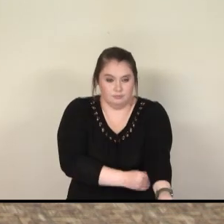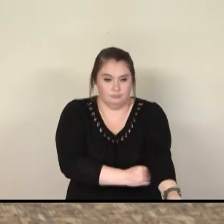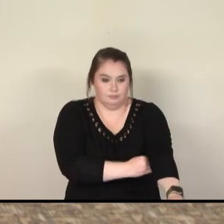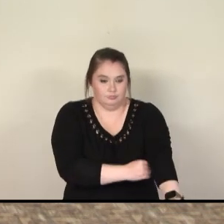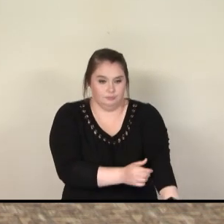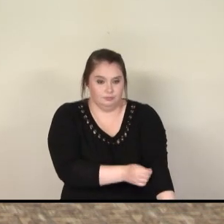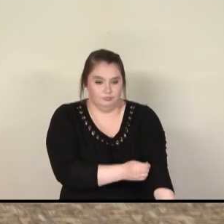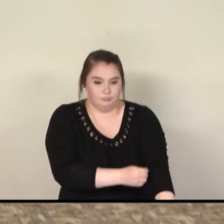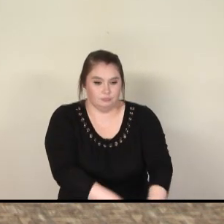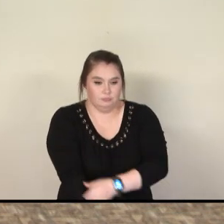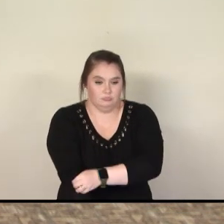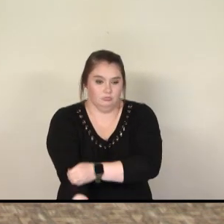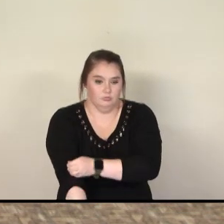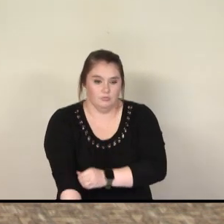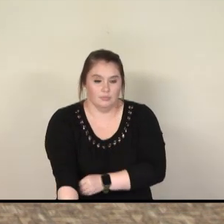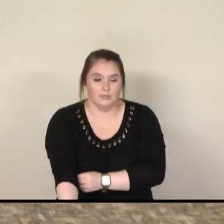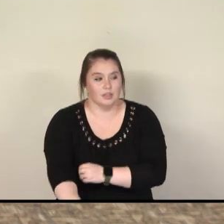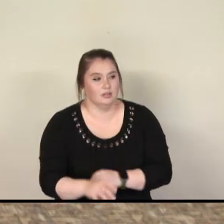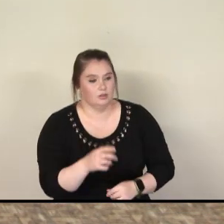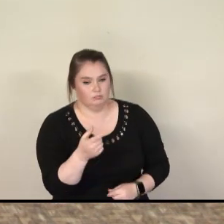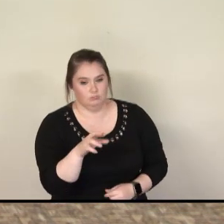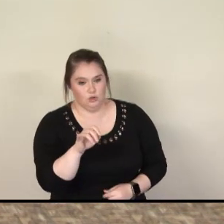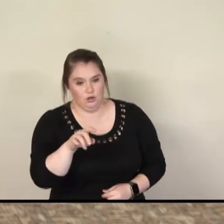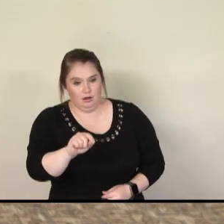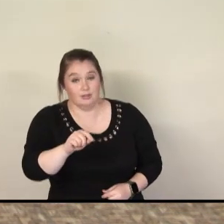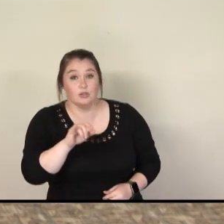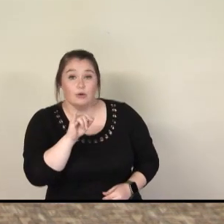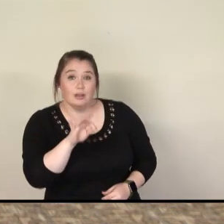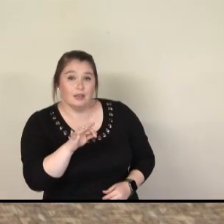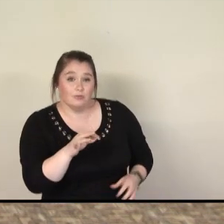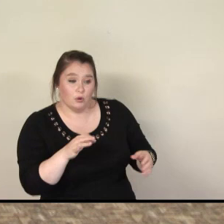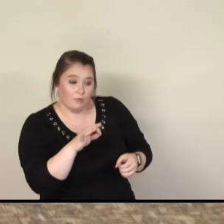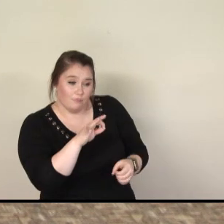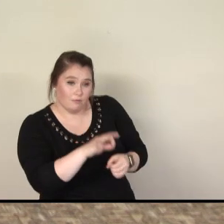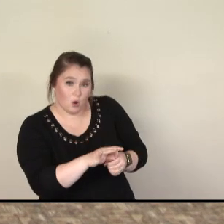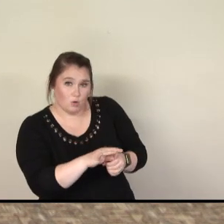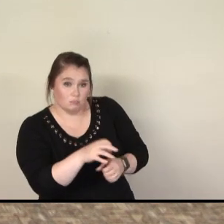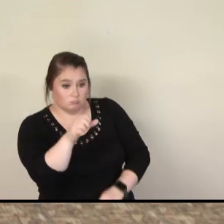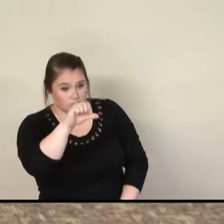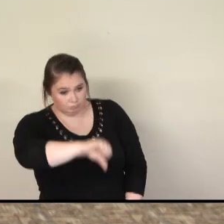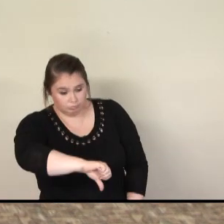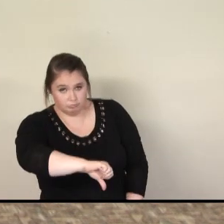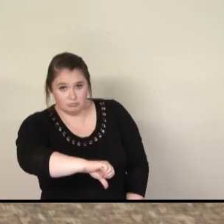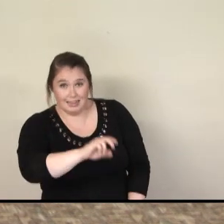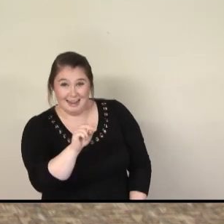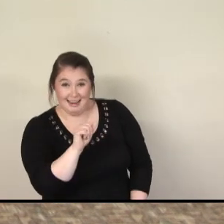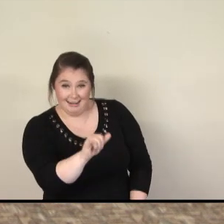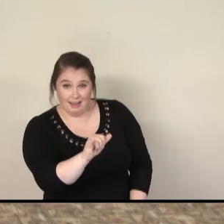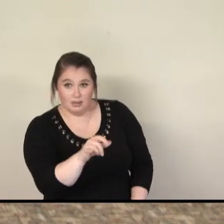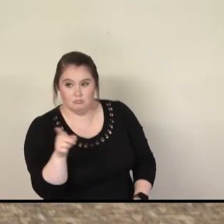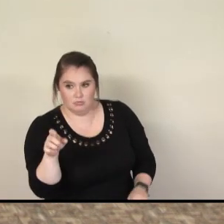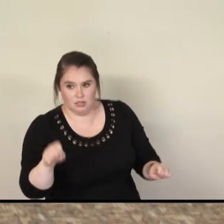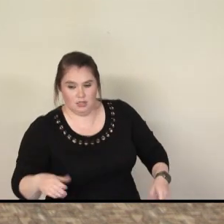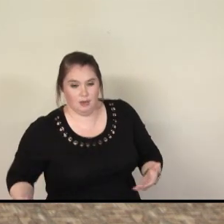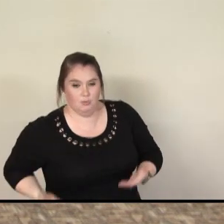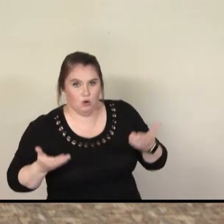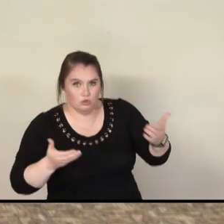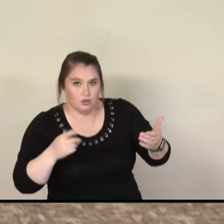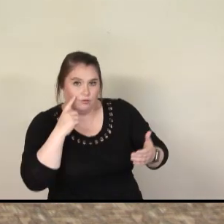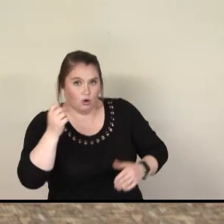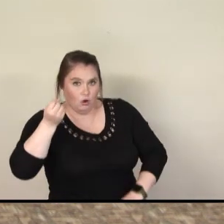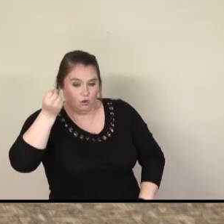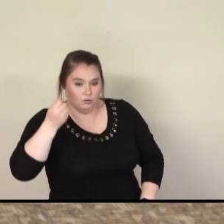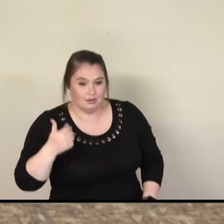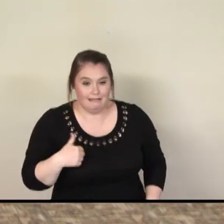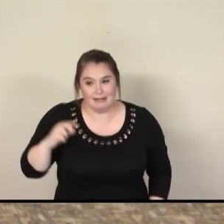gotta see if So if the call to question gets seconded but gets voted down, then he can make a motion to Yes. table, correct? Yes, sir.